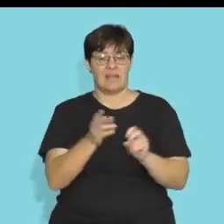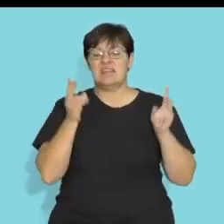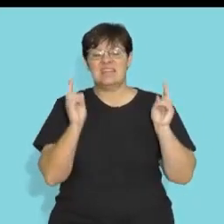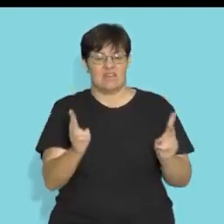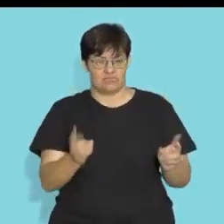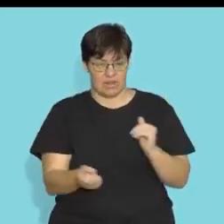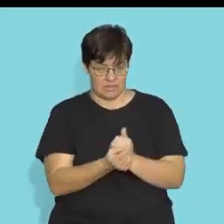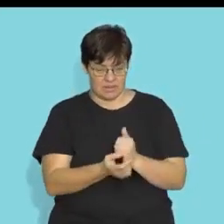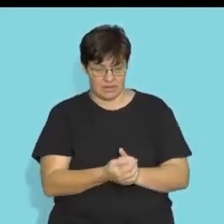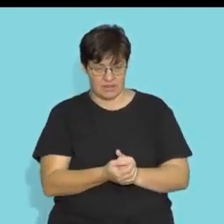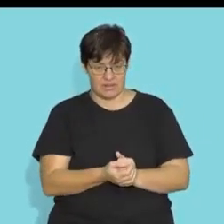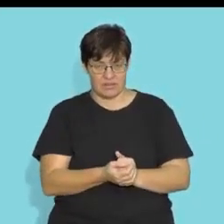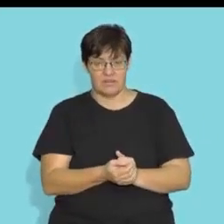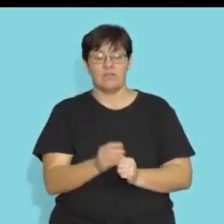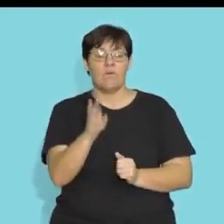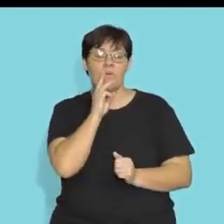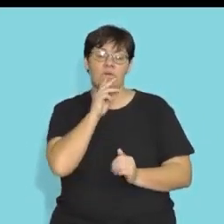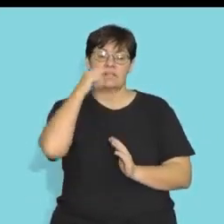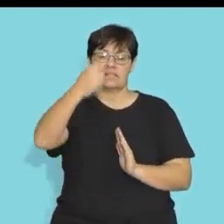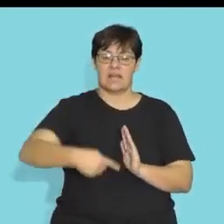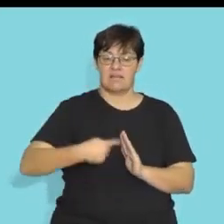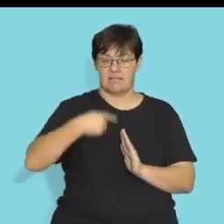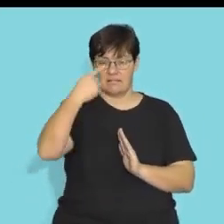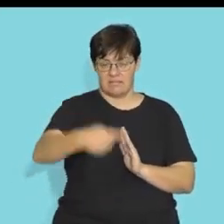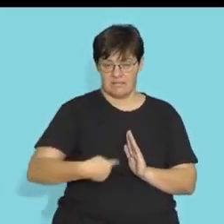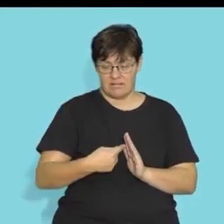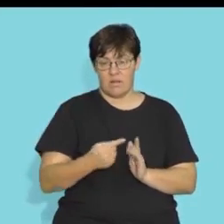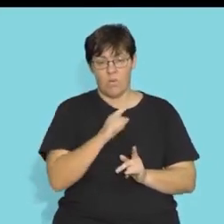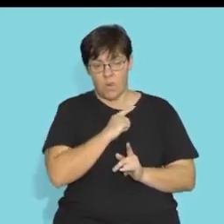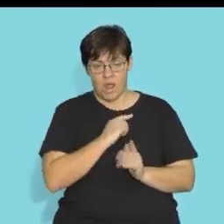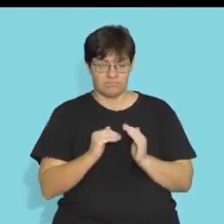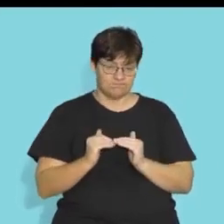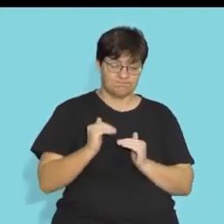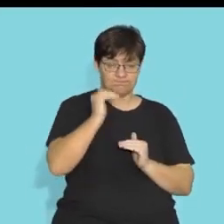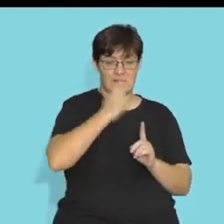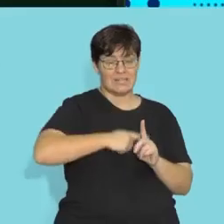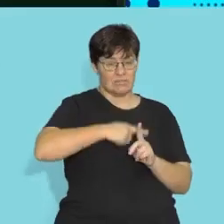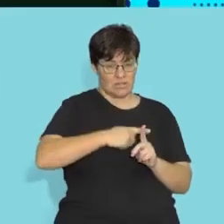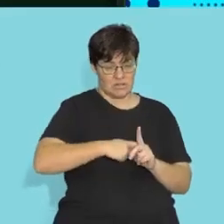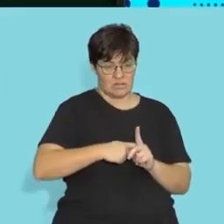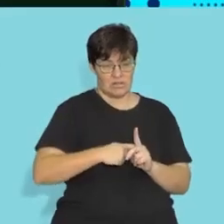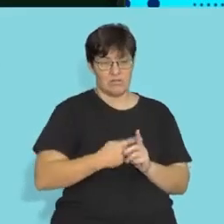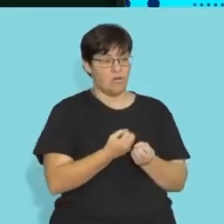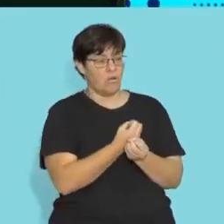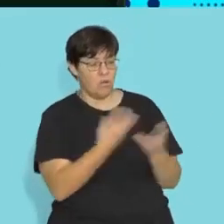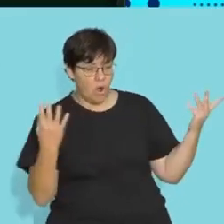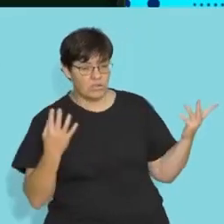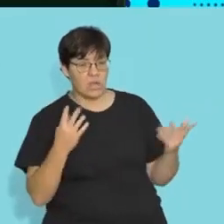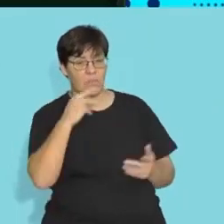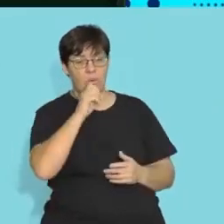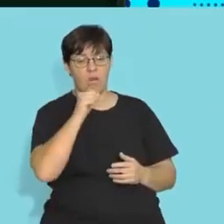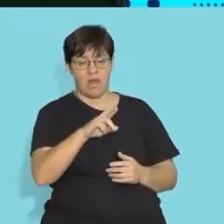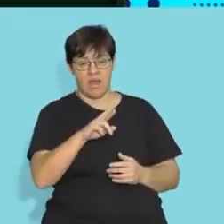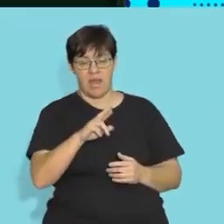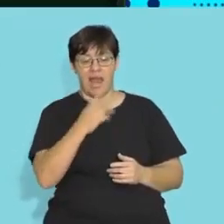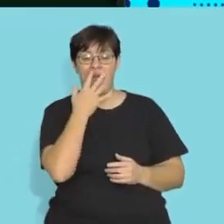The greenhouse effect is also a natural phenomenon. And so if we look at the water cycle, due to increasing global temperatures,